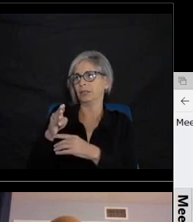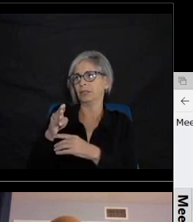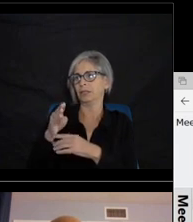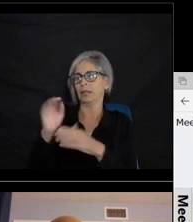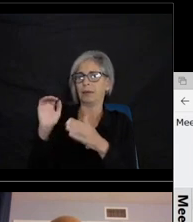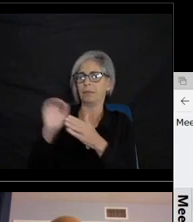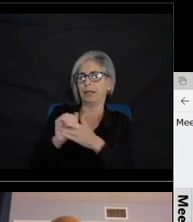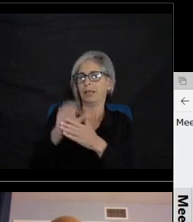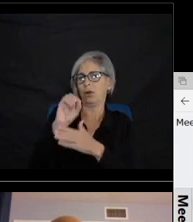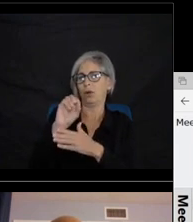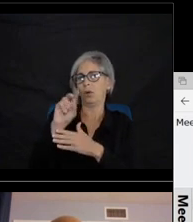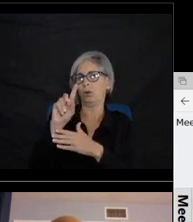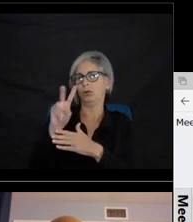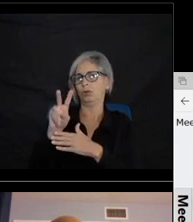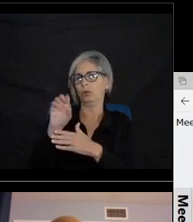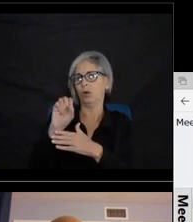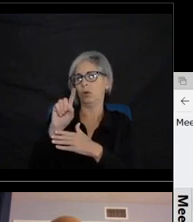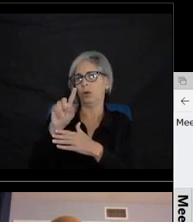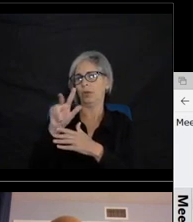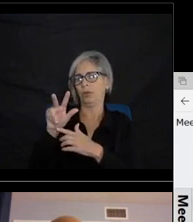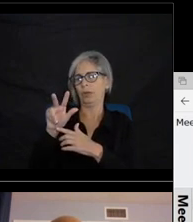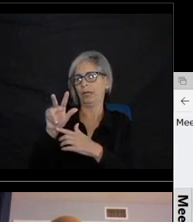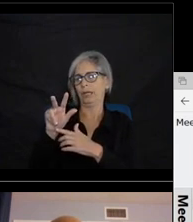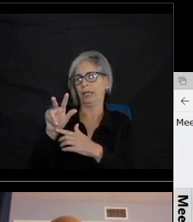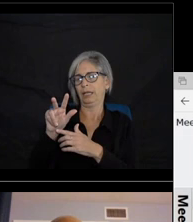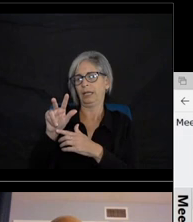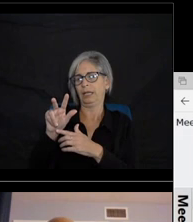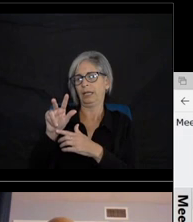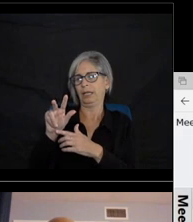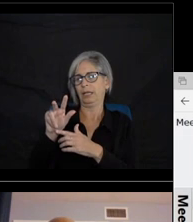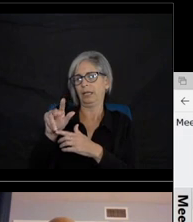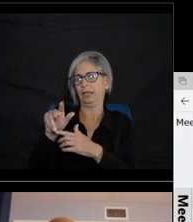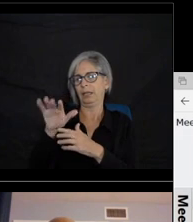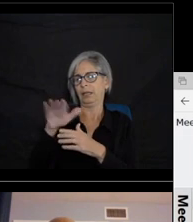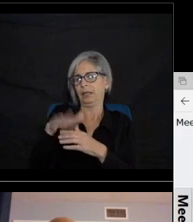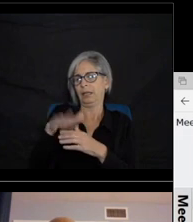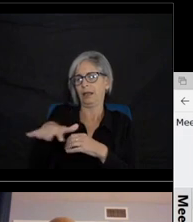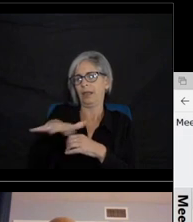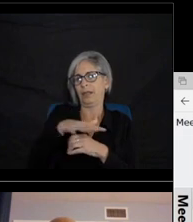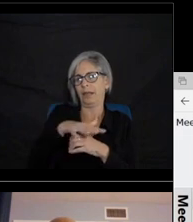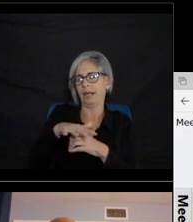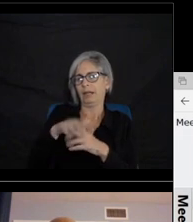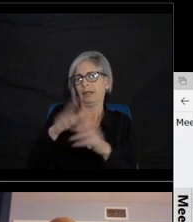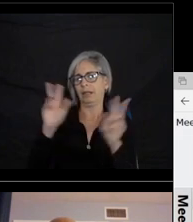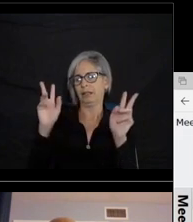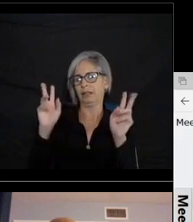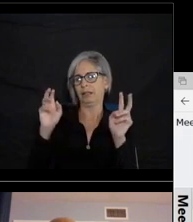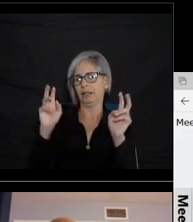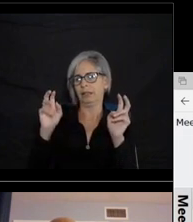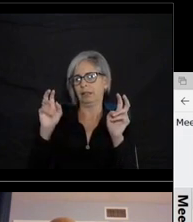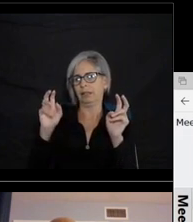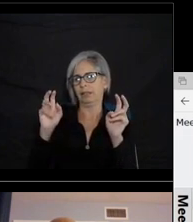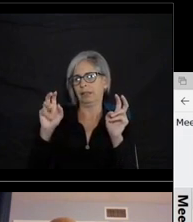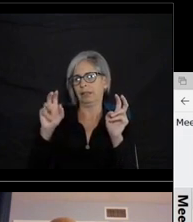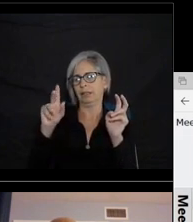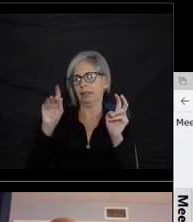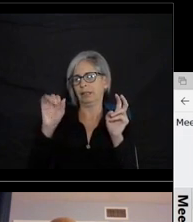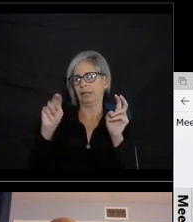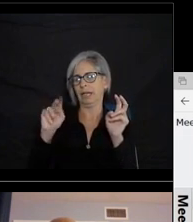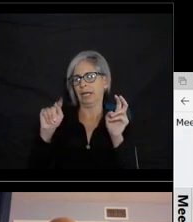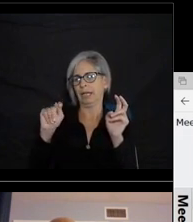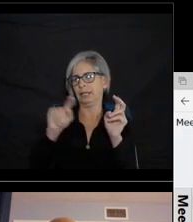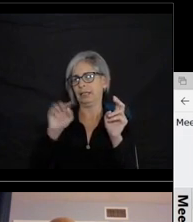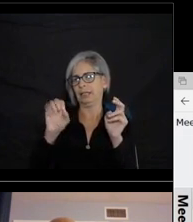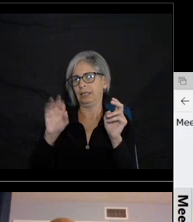ordinance 02013 to rezone a parcel of land described herein and commonly referred to as the Catanzaro